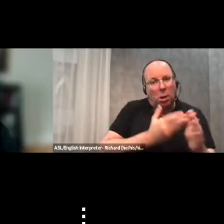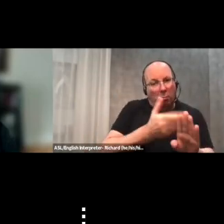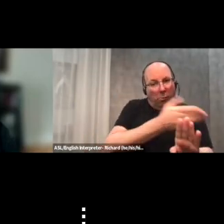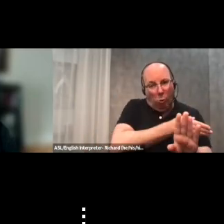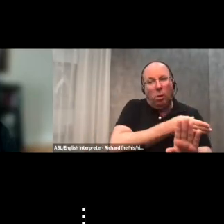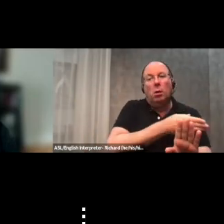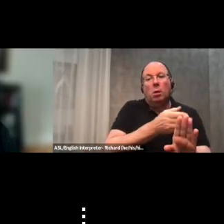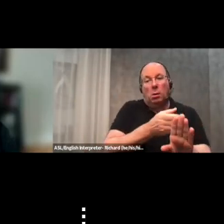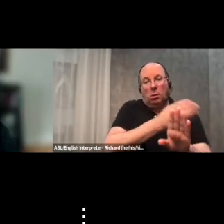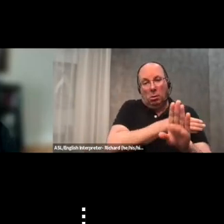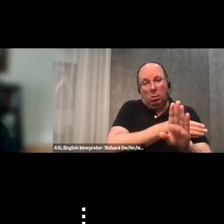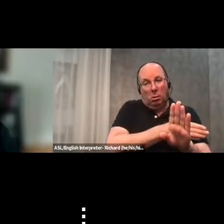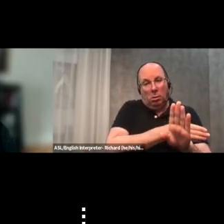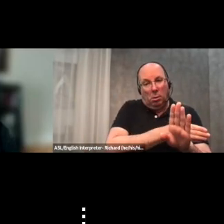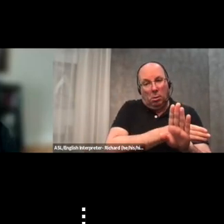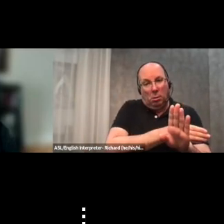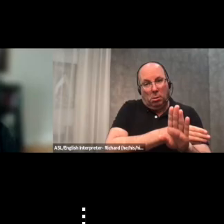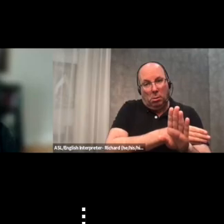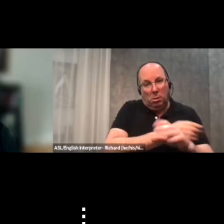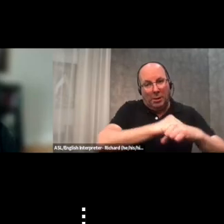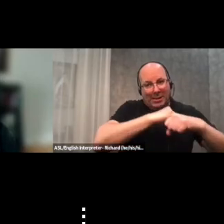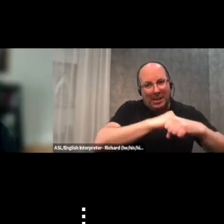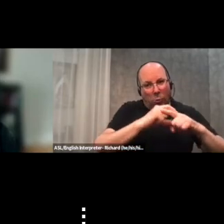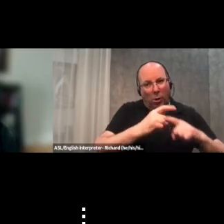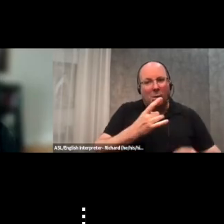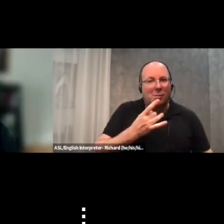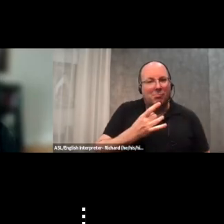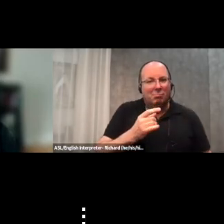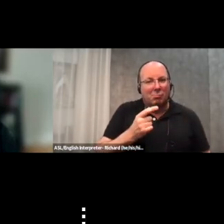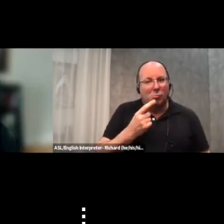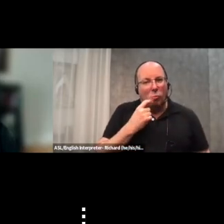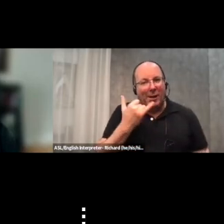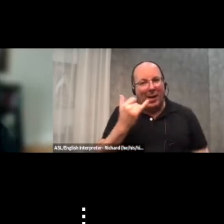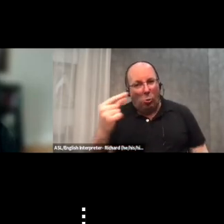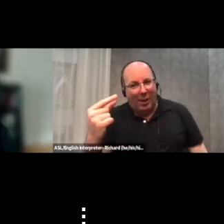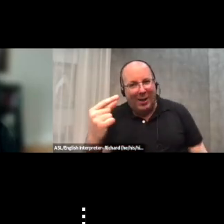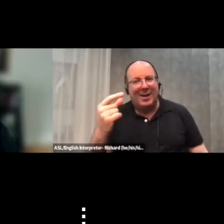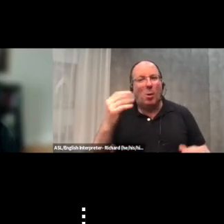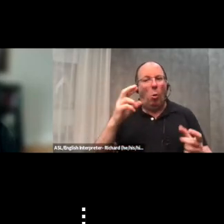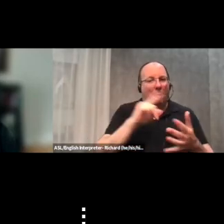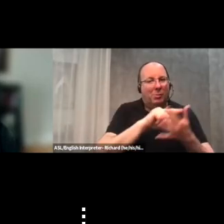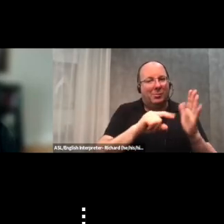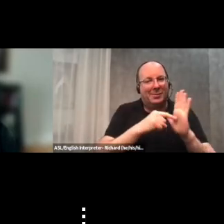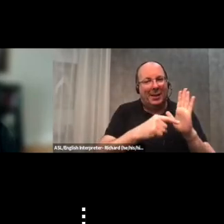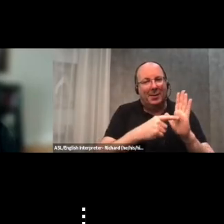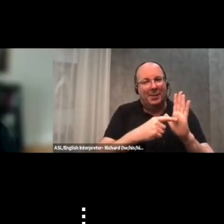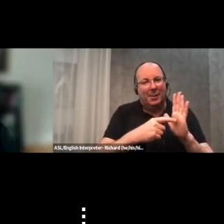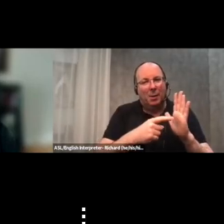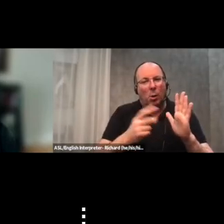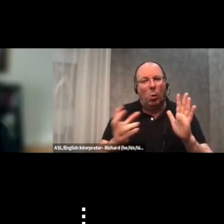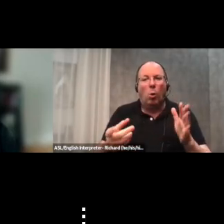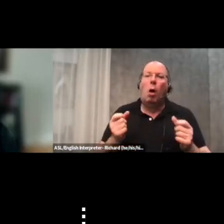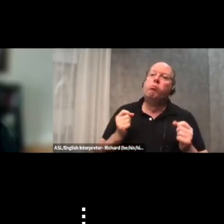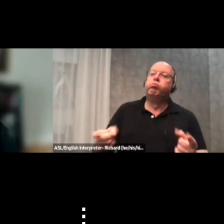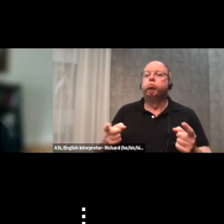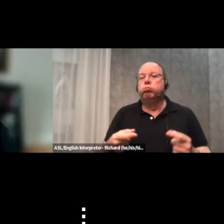the safe word signs, whether traffic light system or otherwise, very clear throughout the play, rather than leaving it to just,